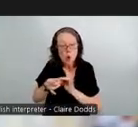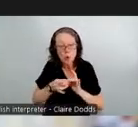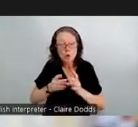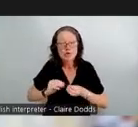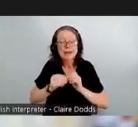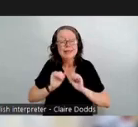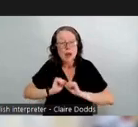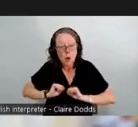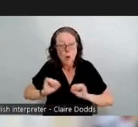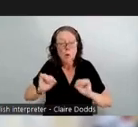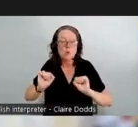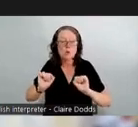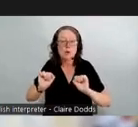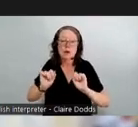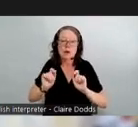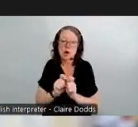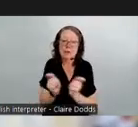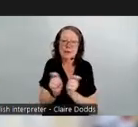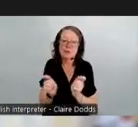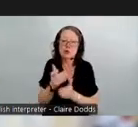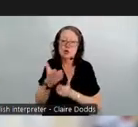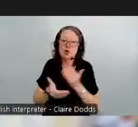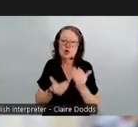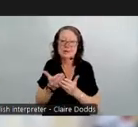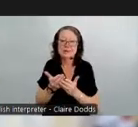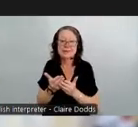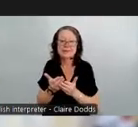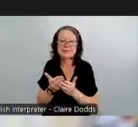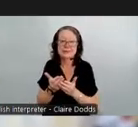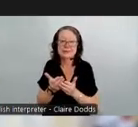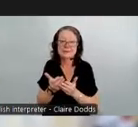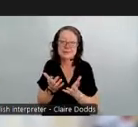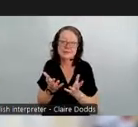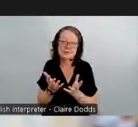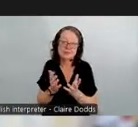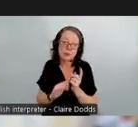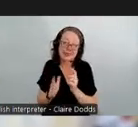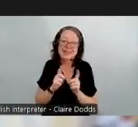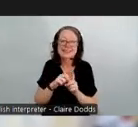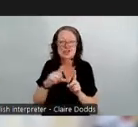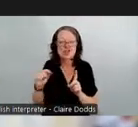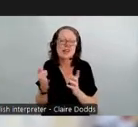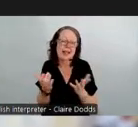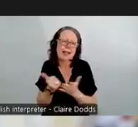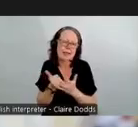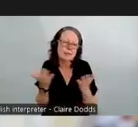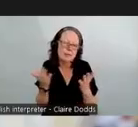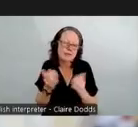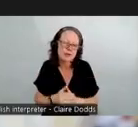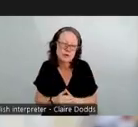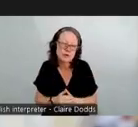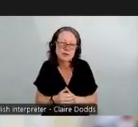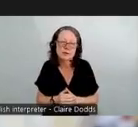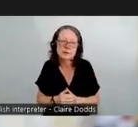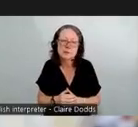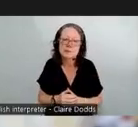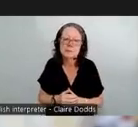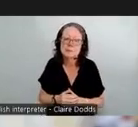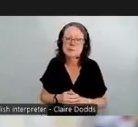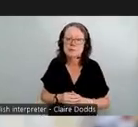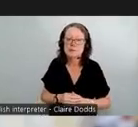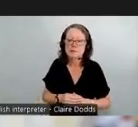stories across the globe with digital help, of course, because we can't fly all of them